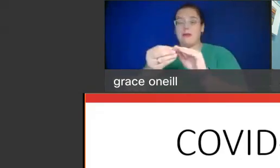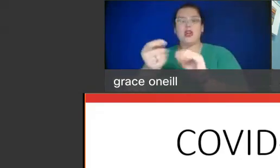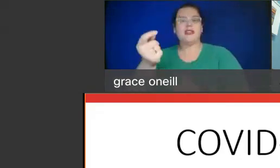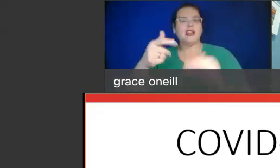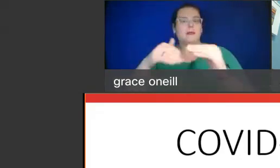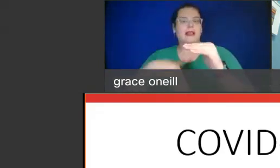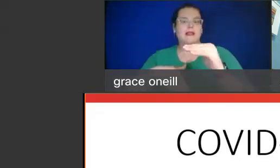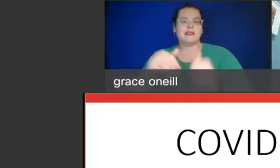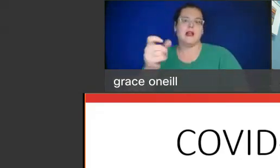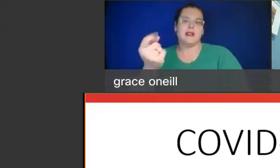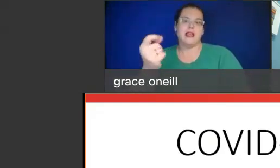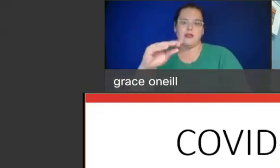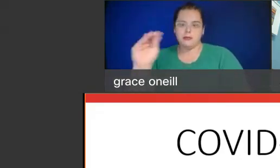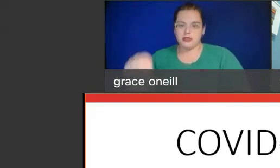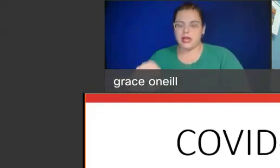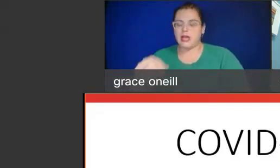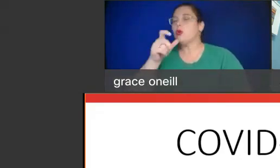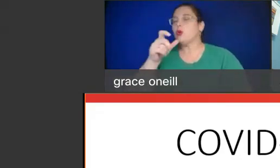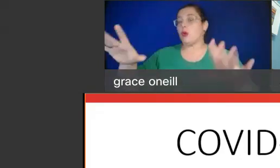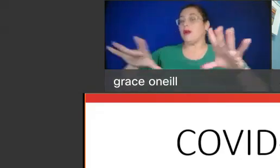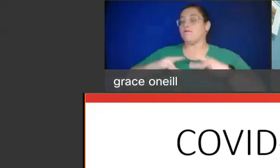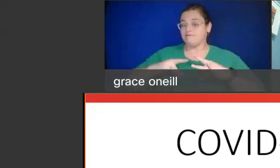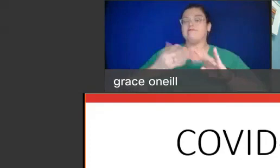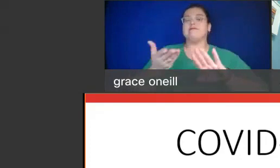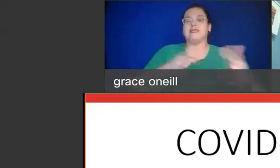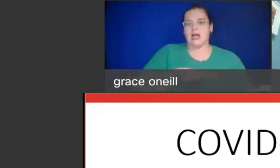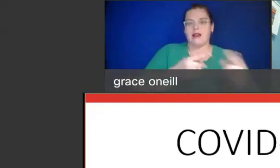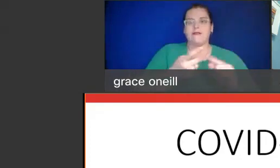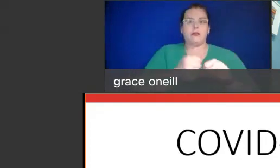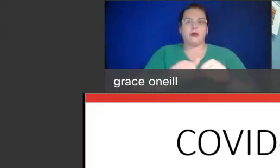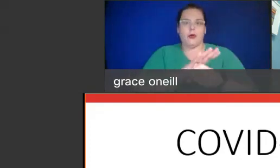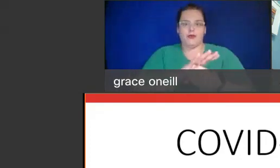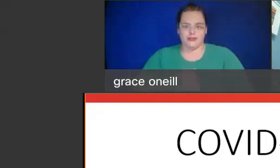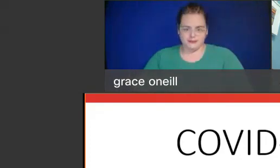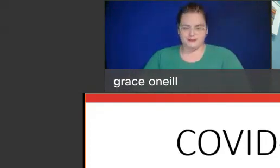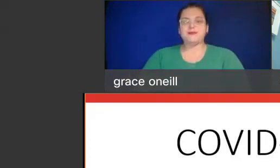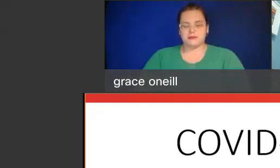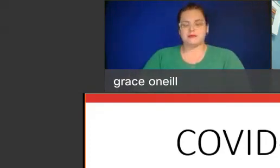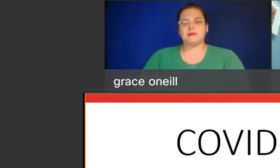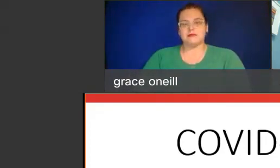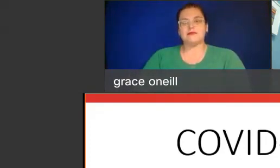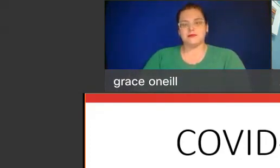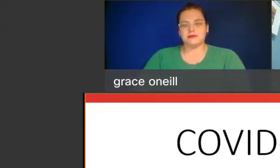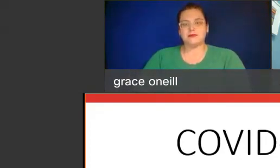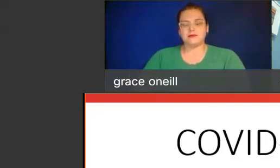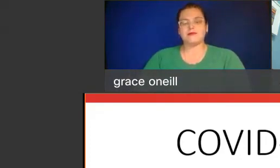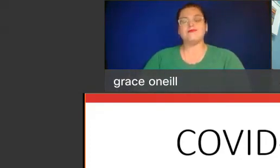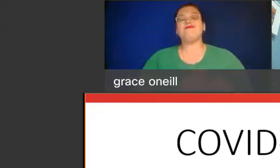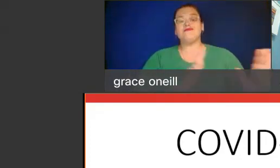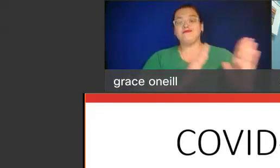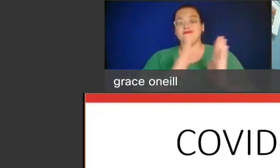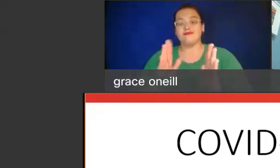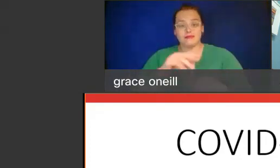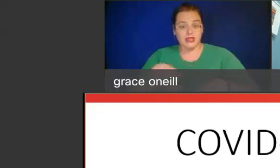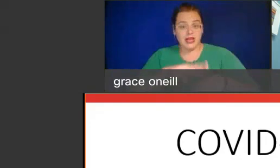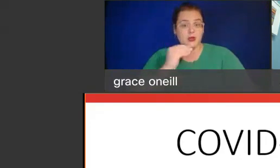COVID who then had a confirmed COVID death. In natural homes, the 108